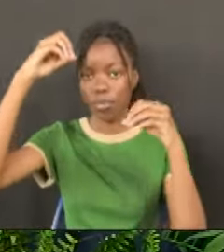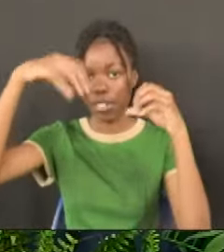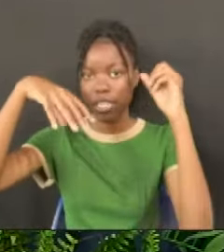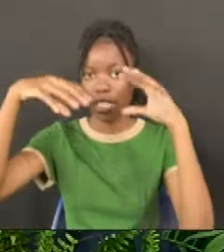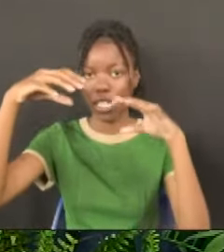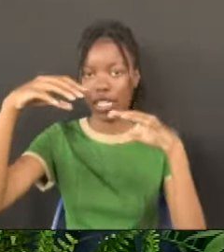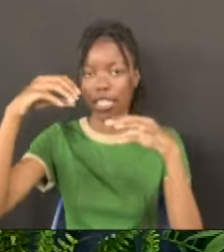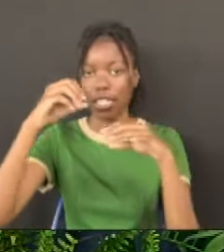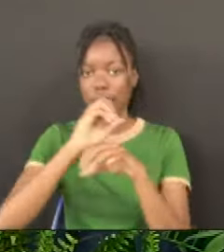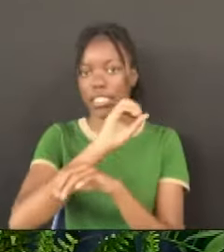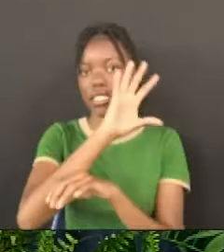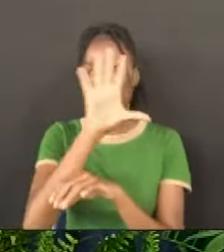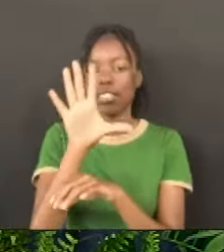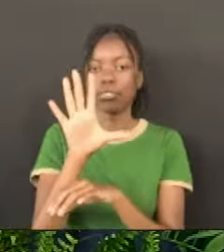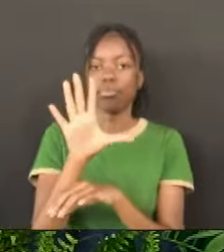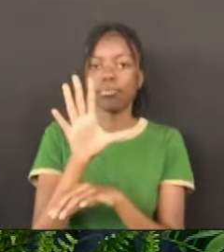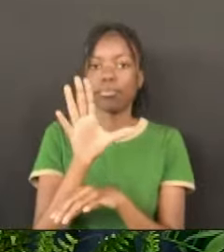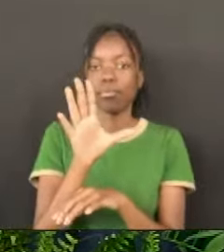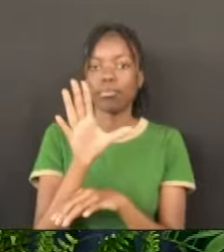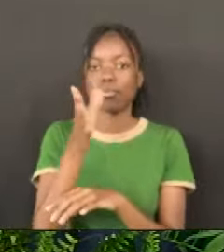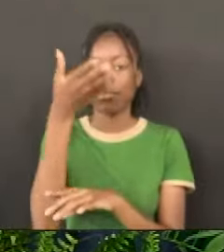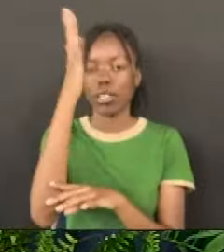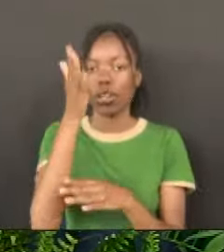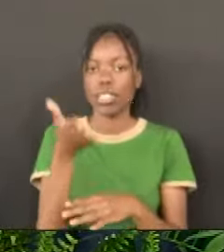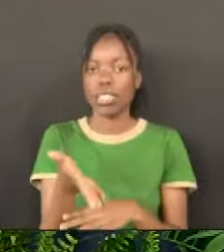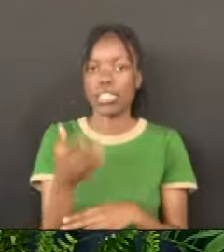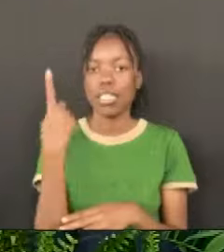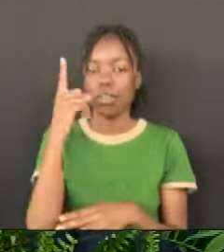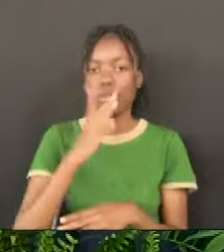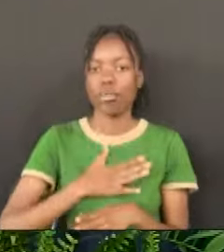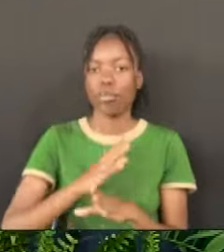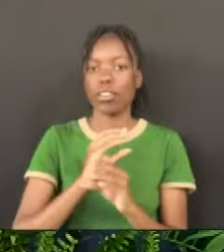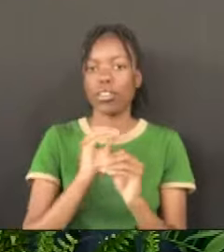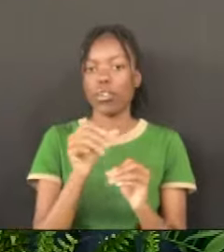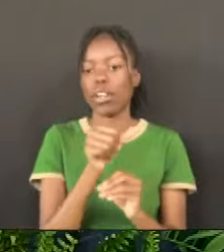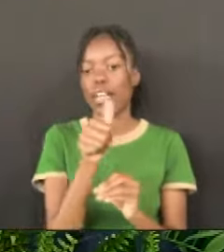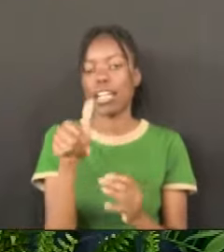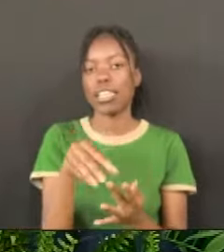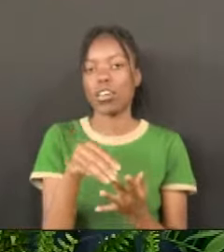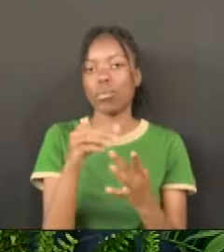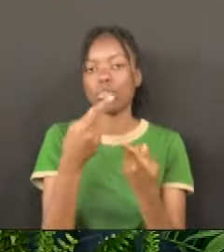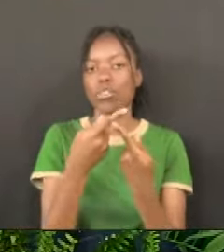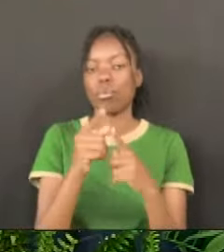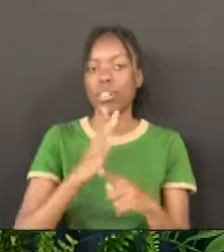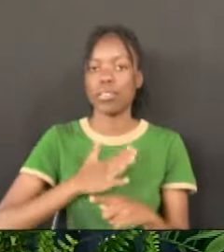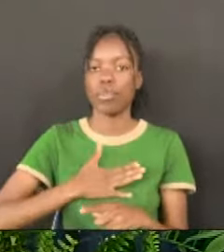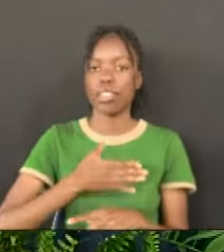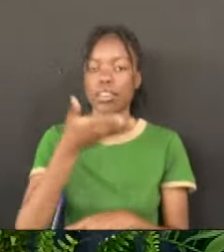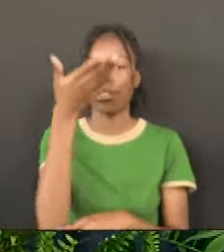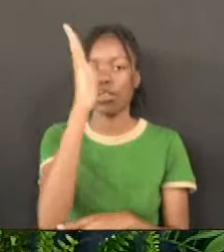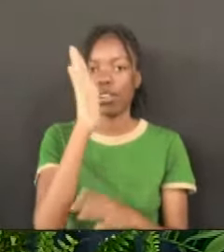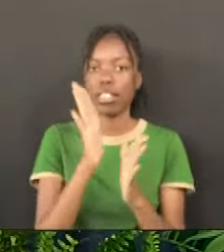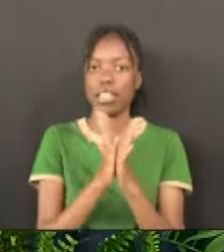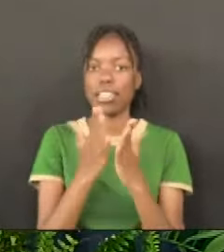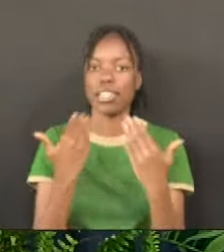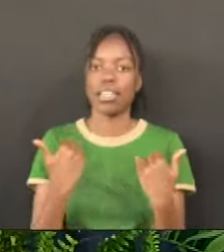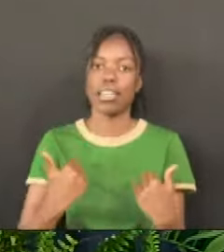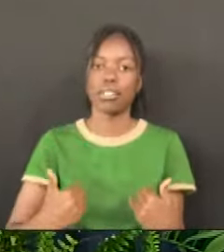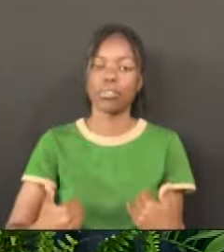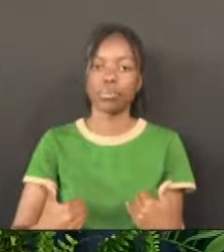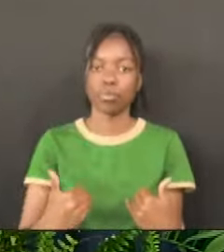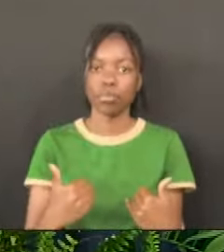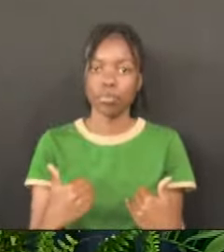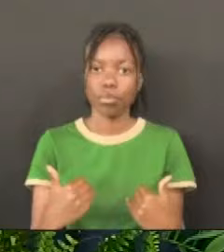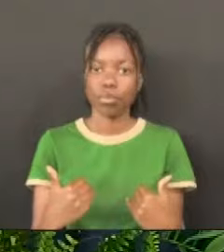me. And therefore, no any other option but my God and I. We'll be